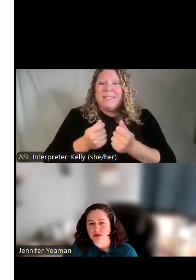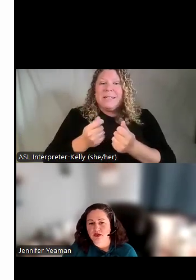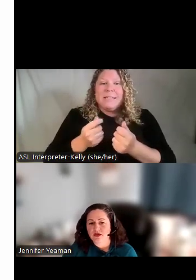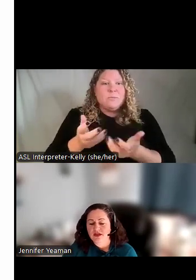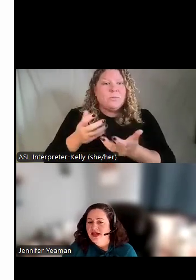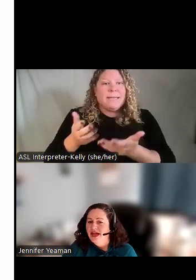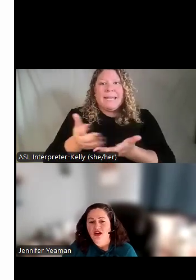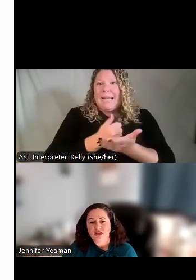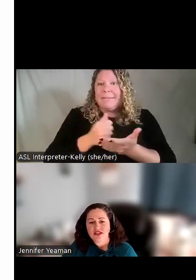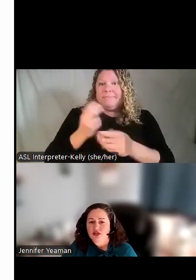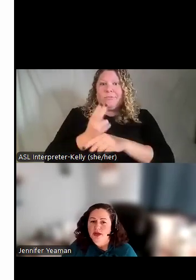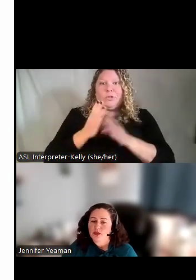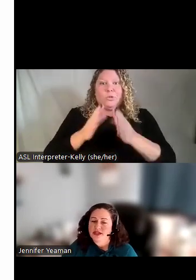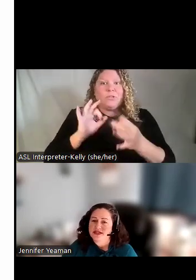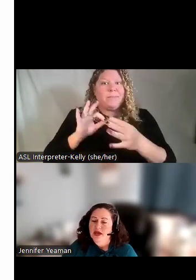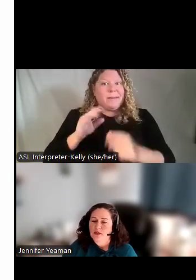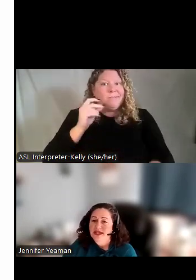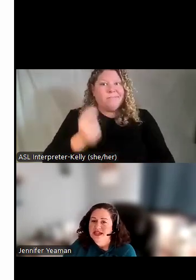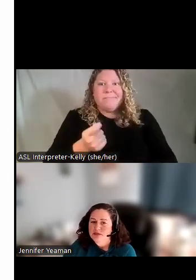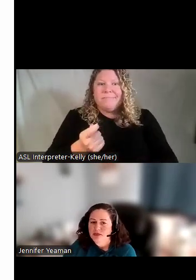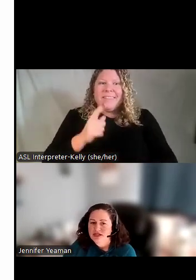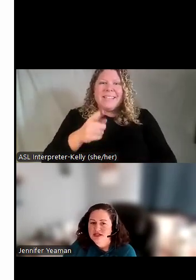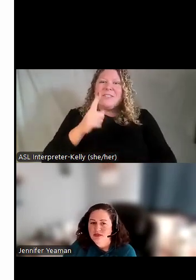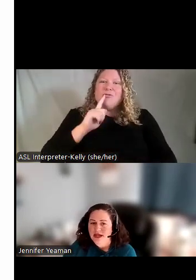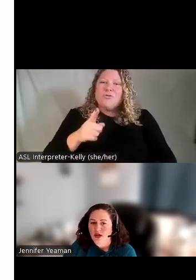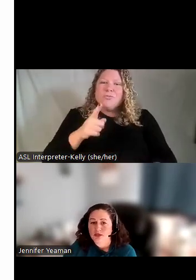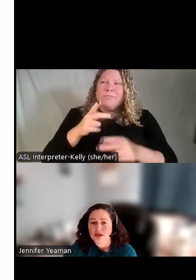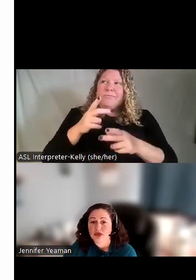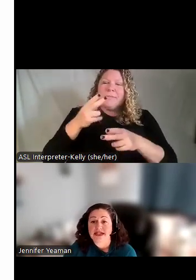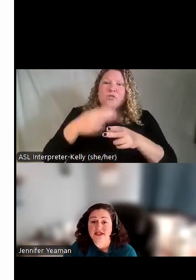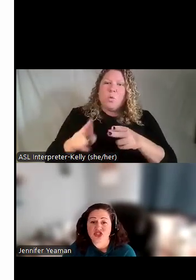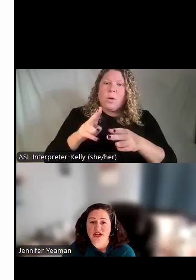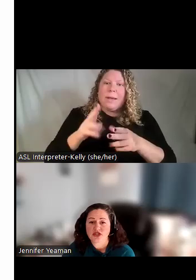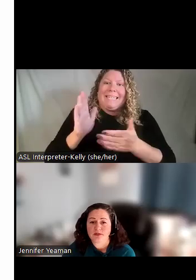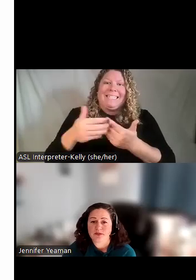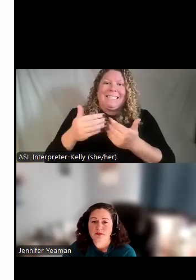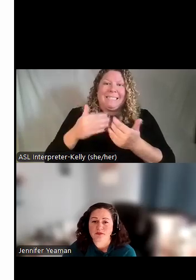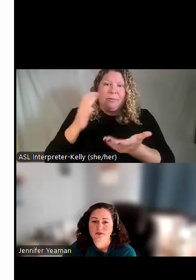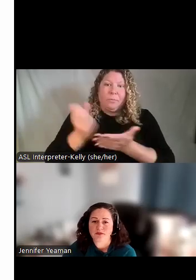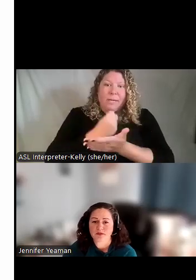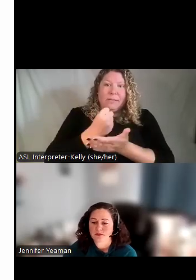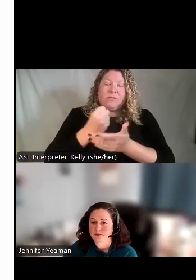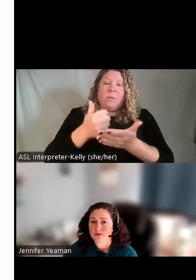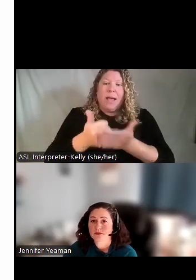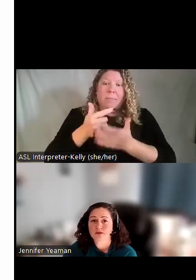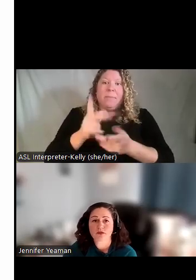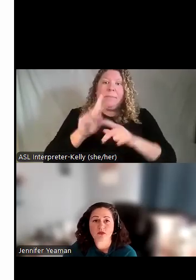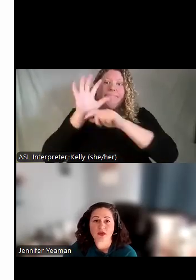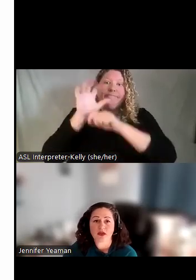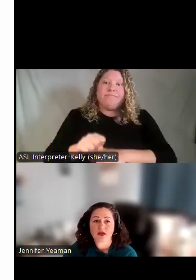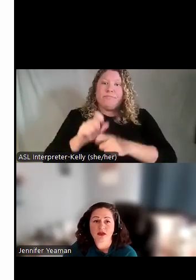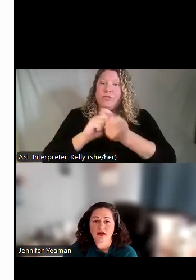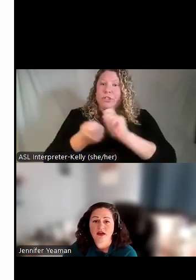right away as well. And all these are quick wins that help maintain momentum and help people lean into change.